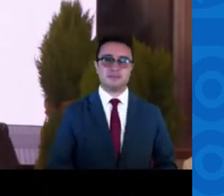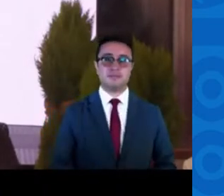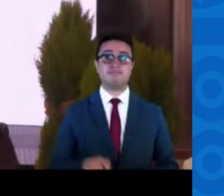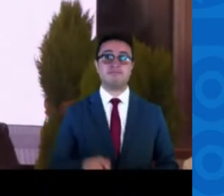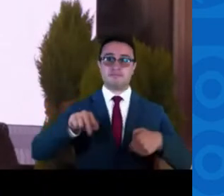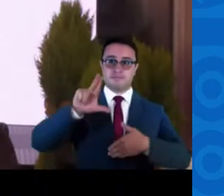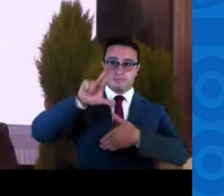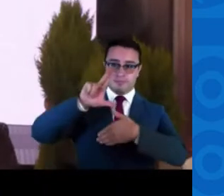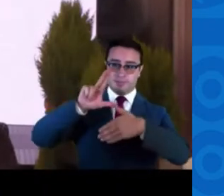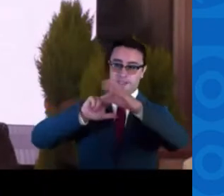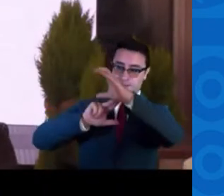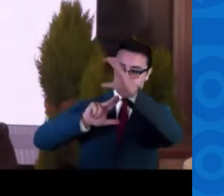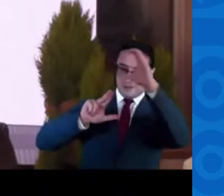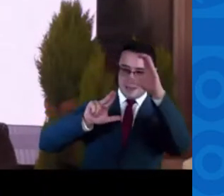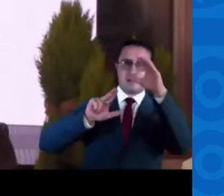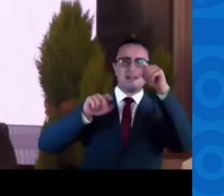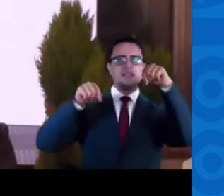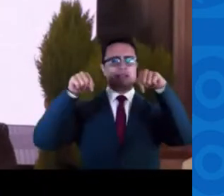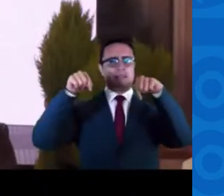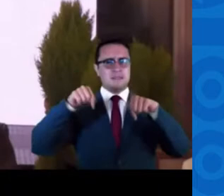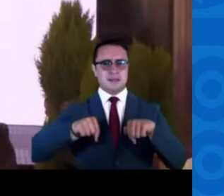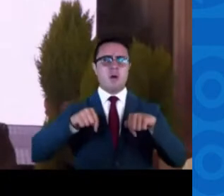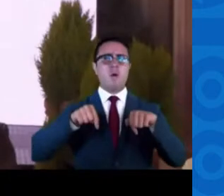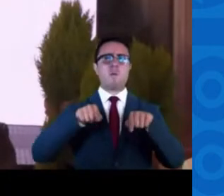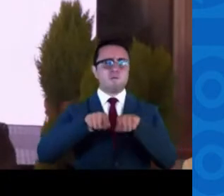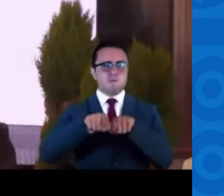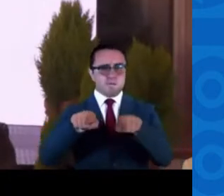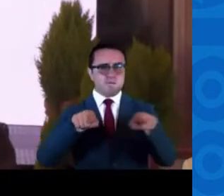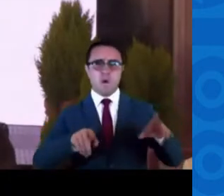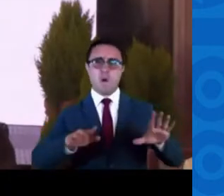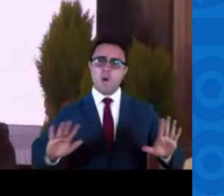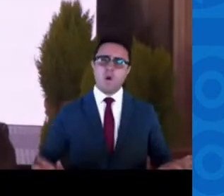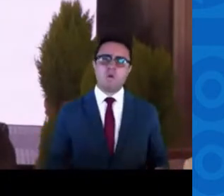Yes, I have the toughest job of being between you and lunch. So,